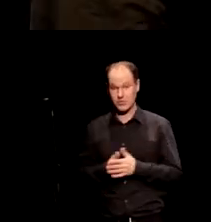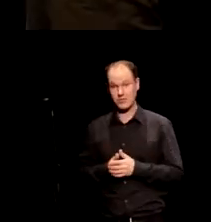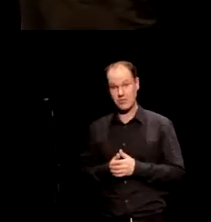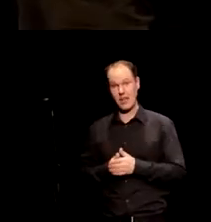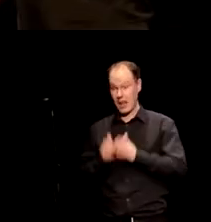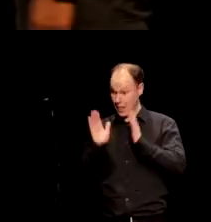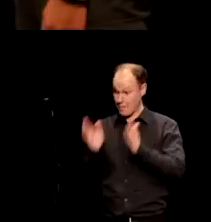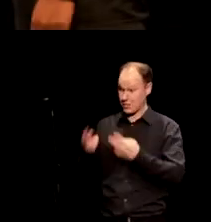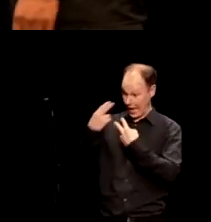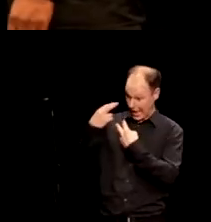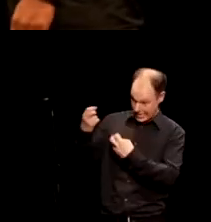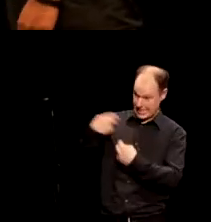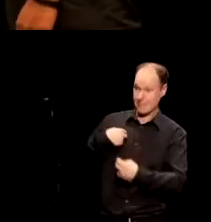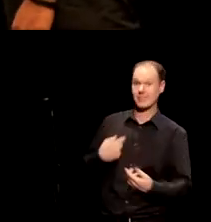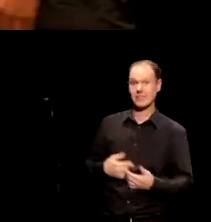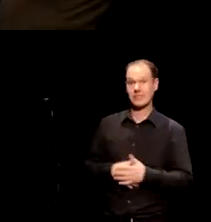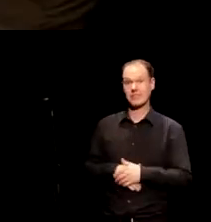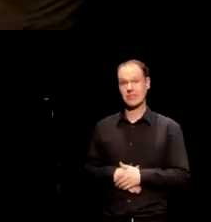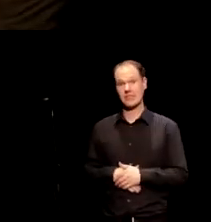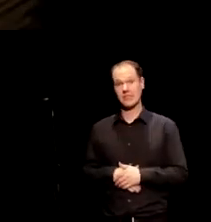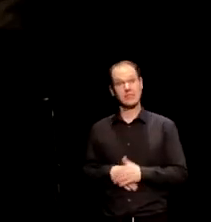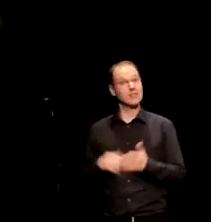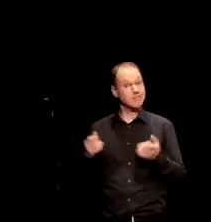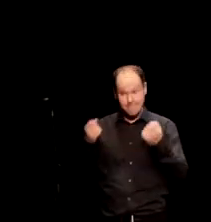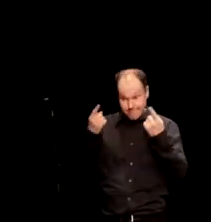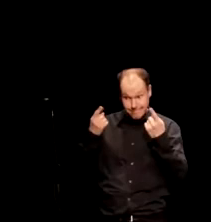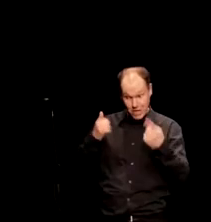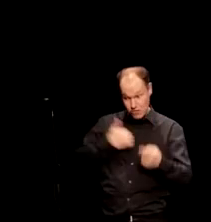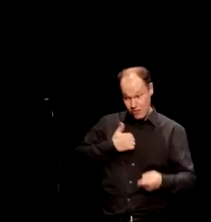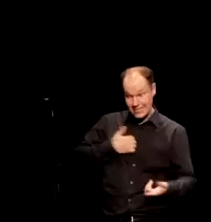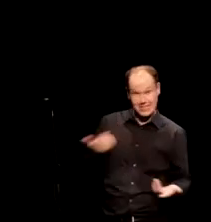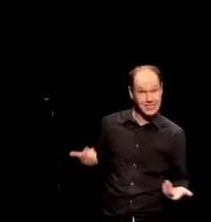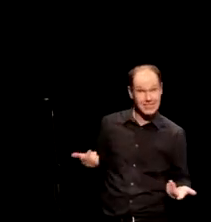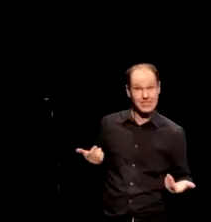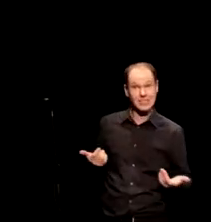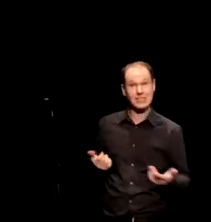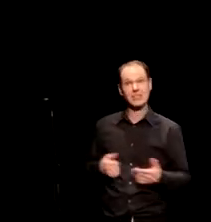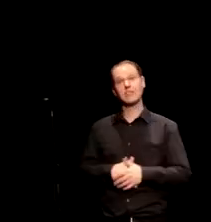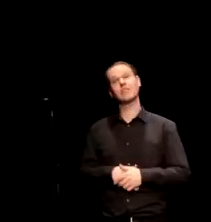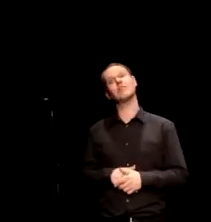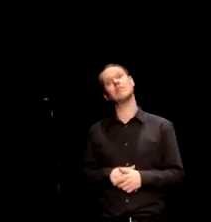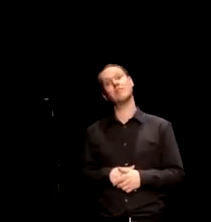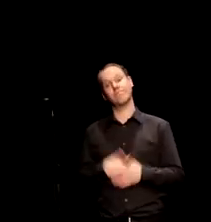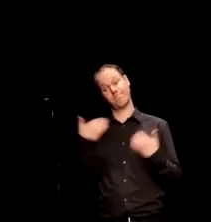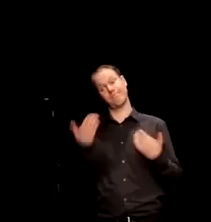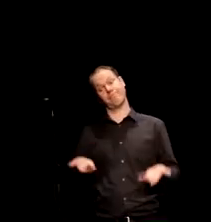And you must listen to me. Can't you see I'm right?